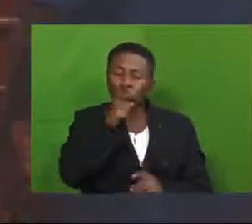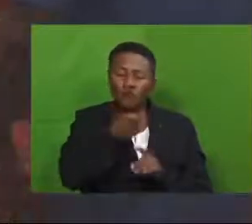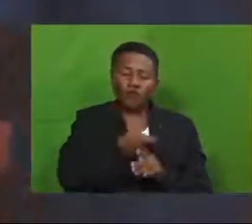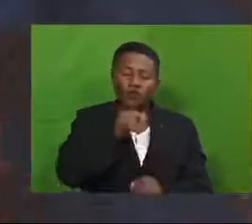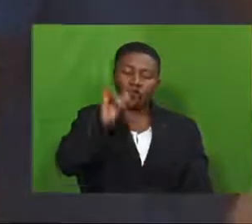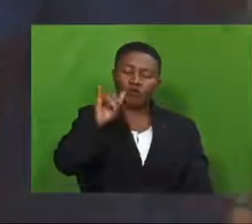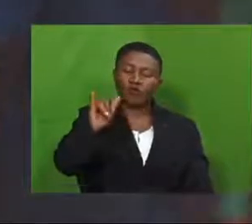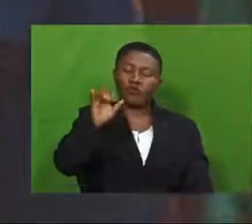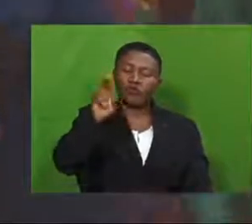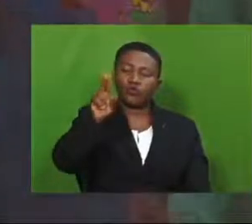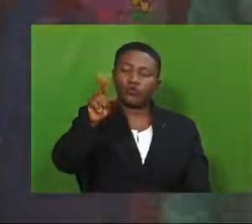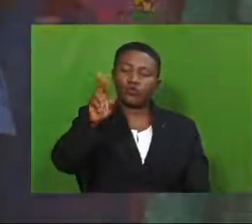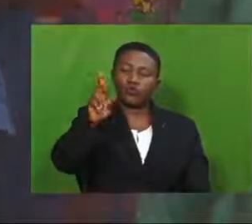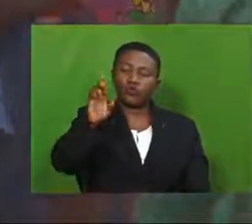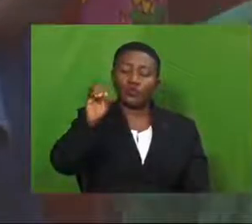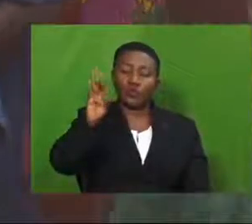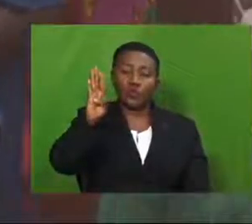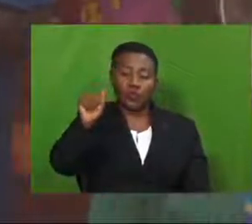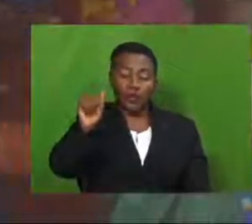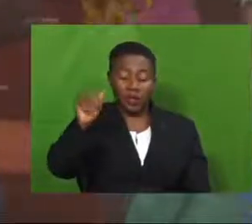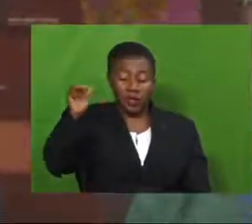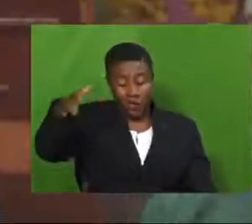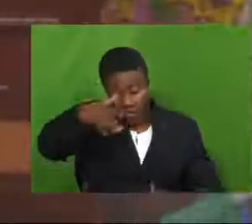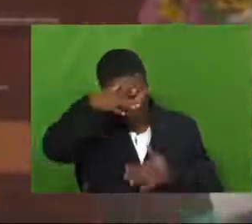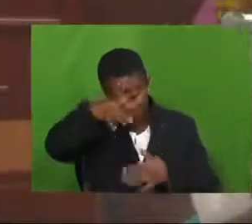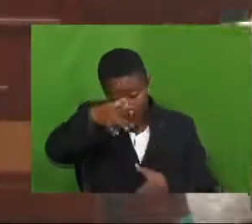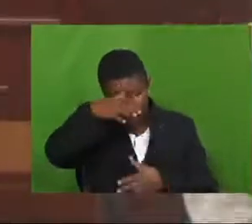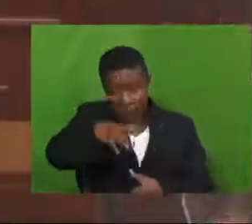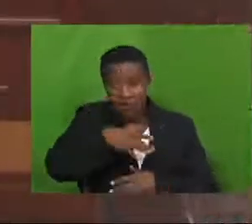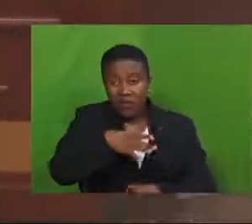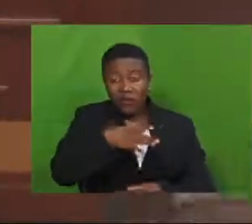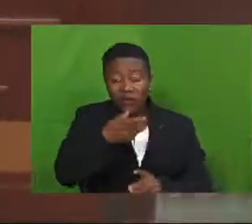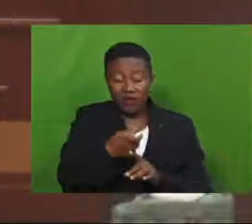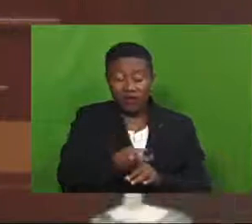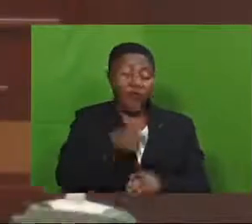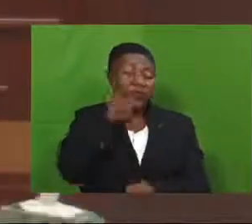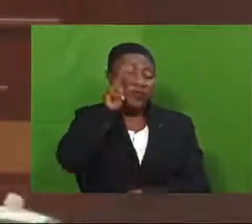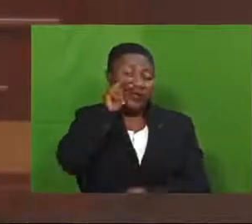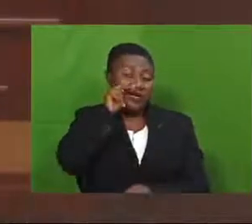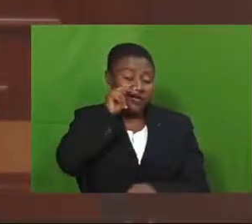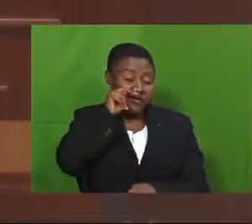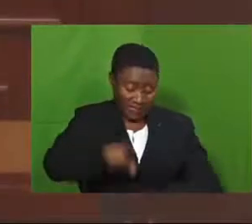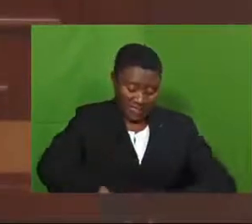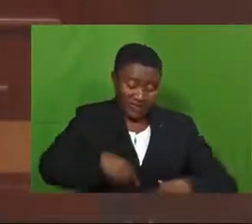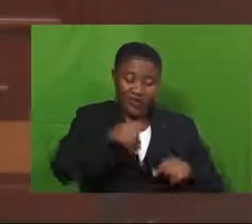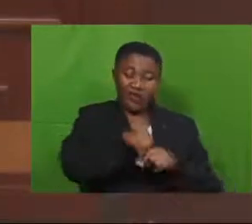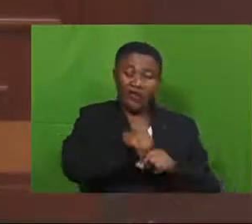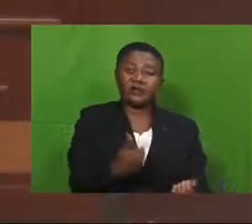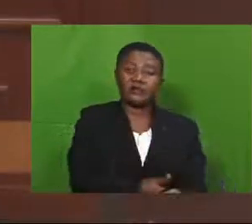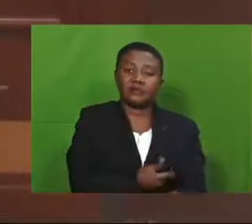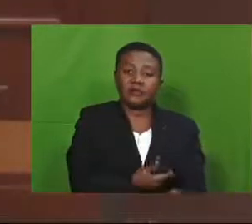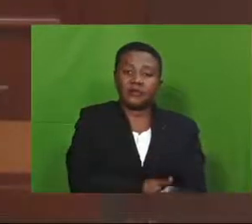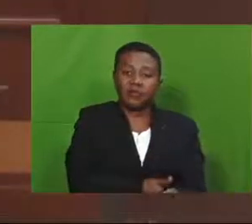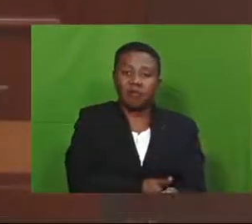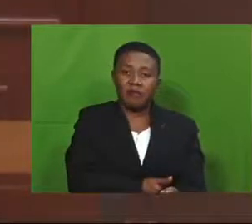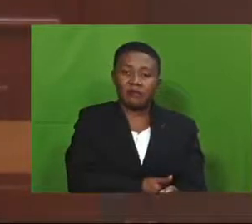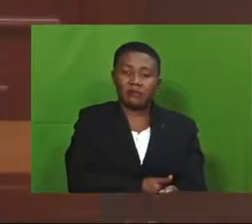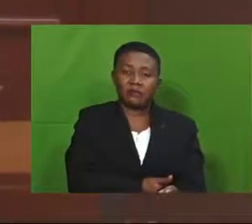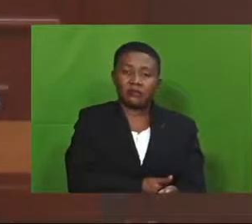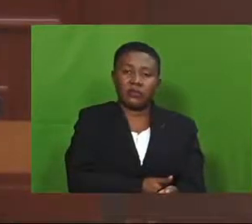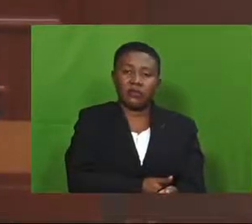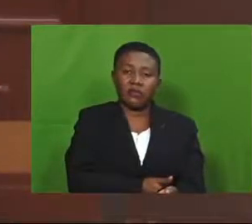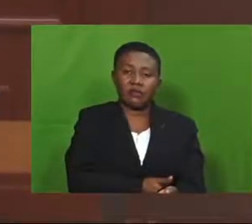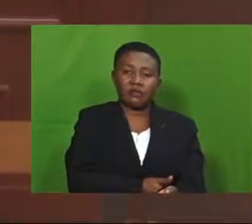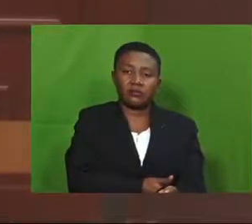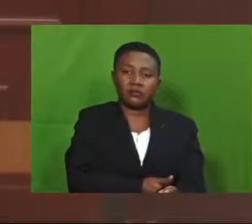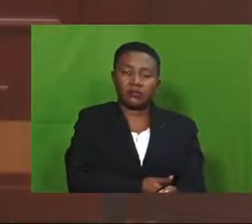grandparents came from Nigeria, settled in northern Ghana. Just like Mr. Gbadamoshi, who